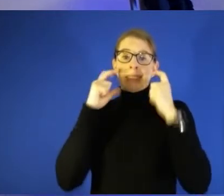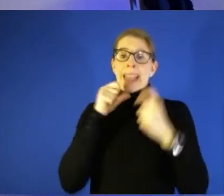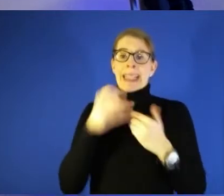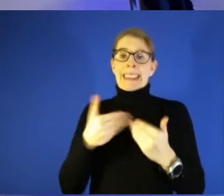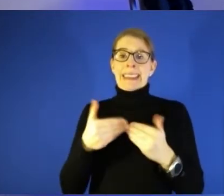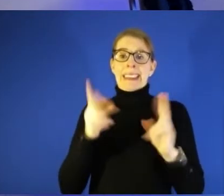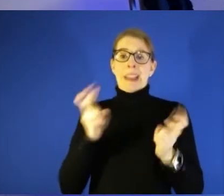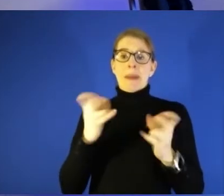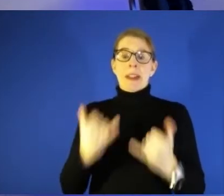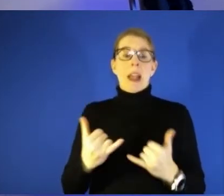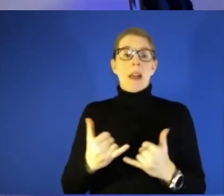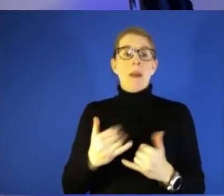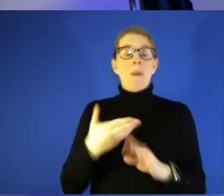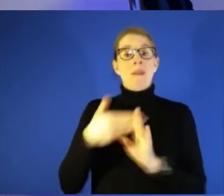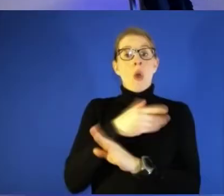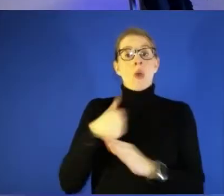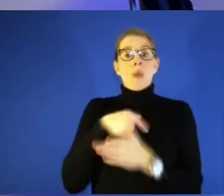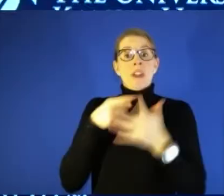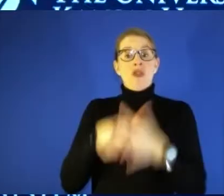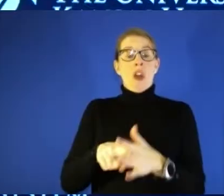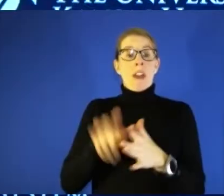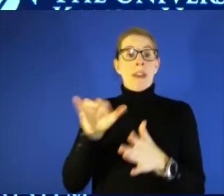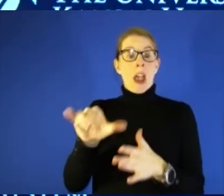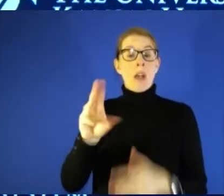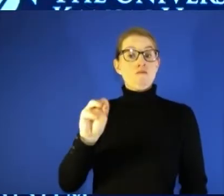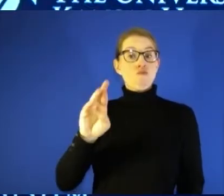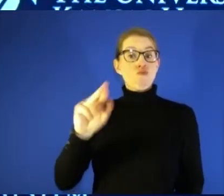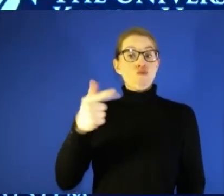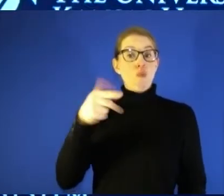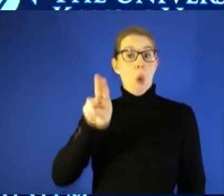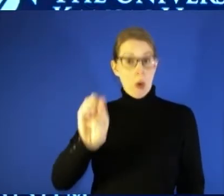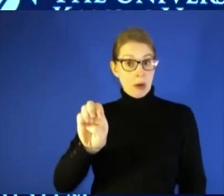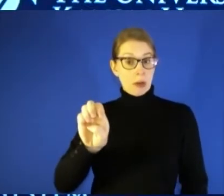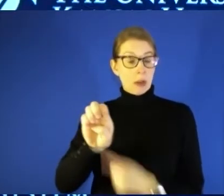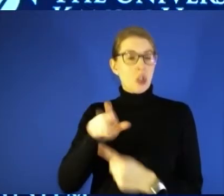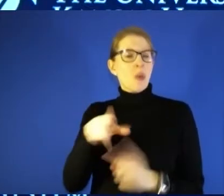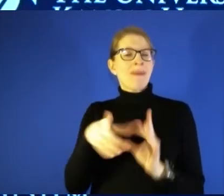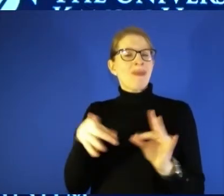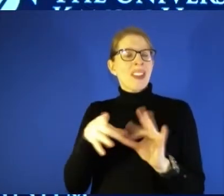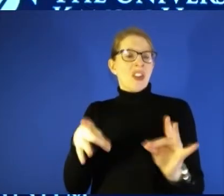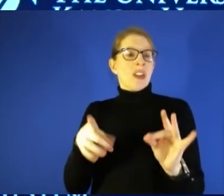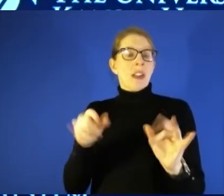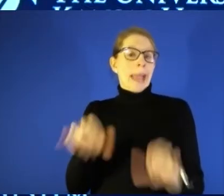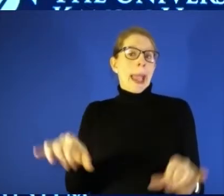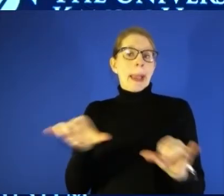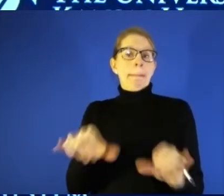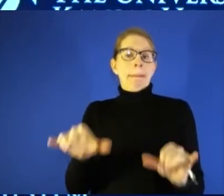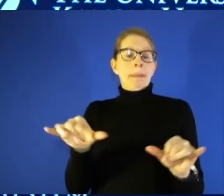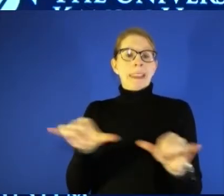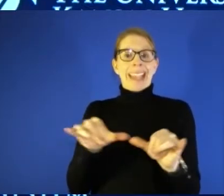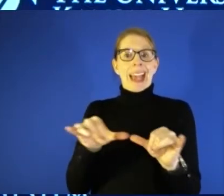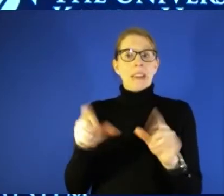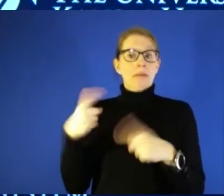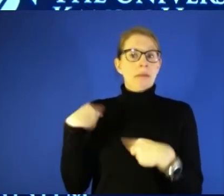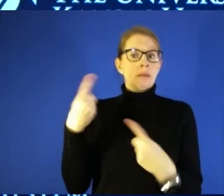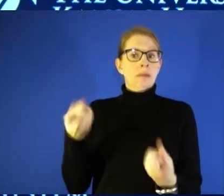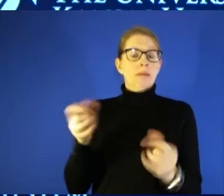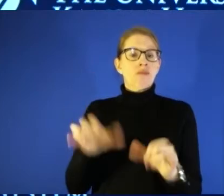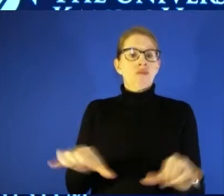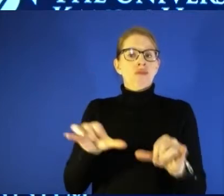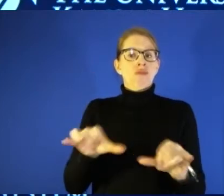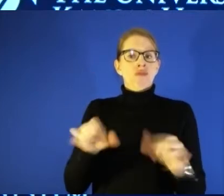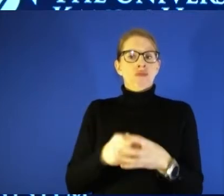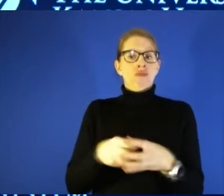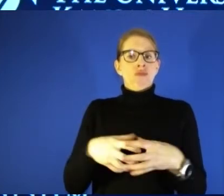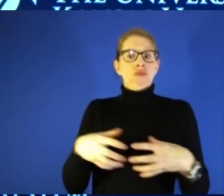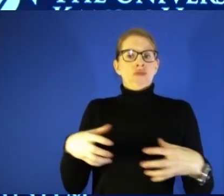that, I know that as you mentioned, the morgue really hasn't, you know, it's been the same size since the beginning. We have continued to expand the size of